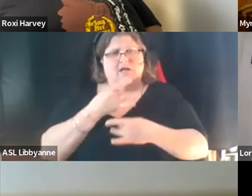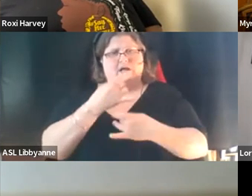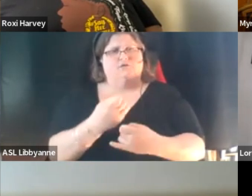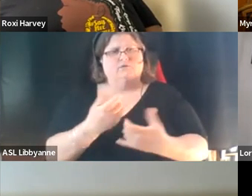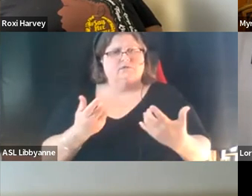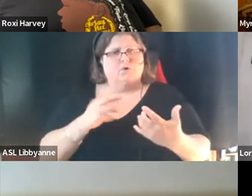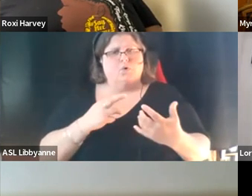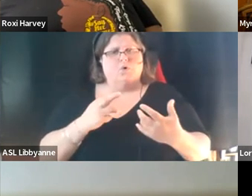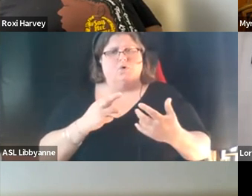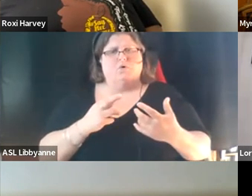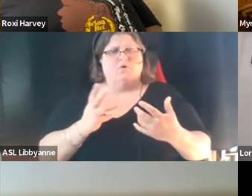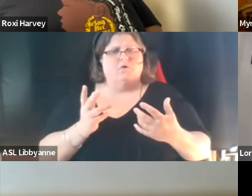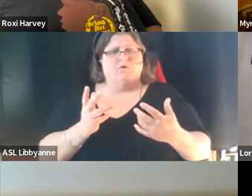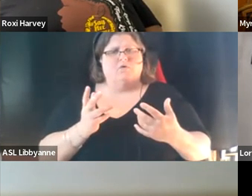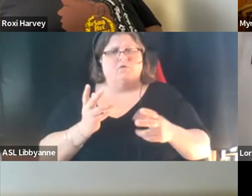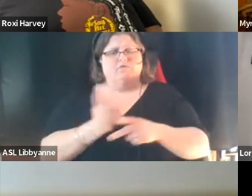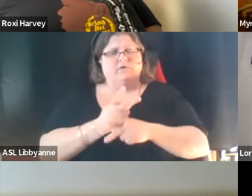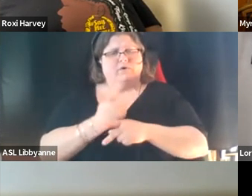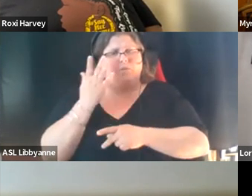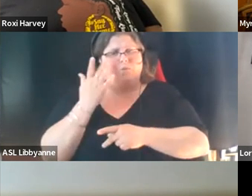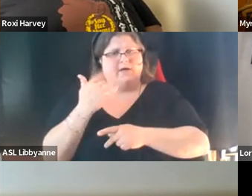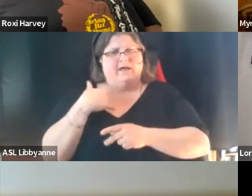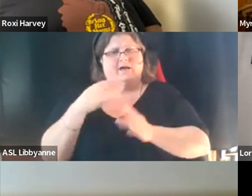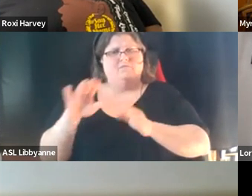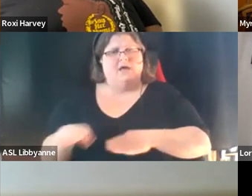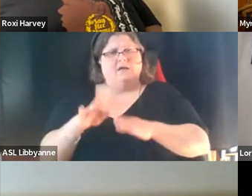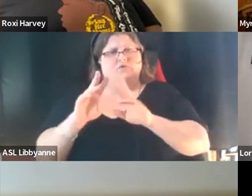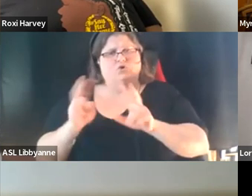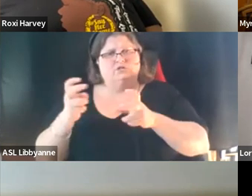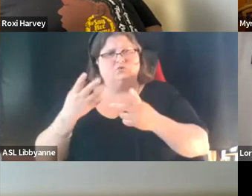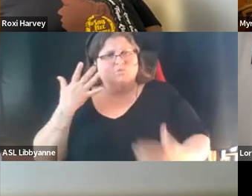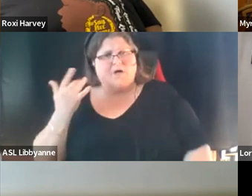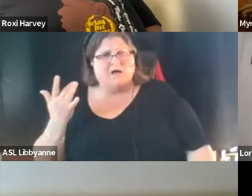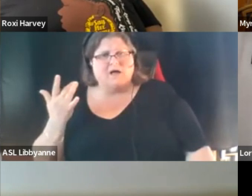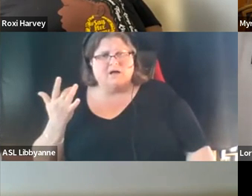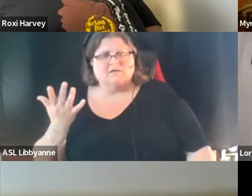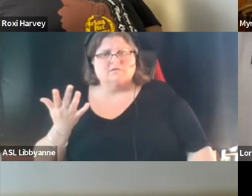they're they're having behavior issues, I guess I would say.